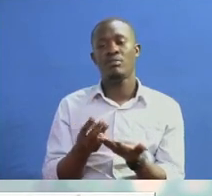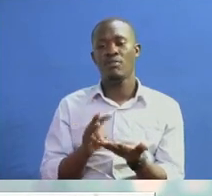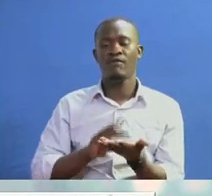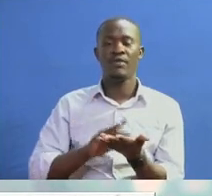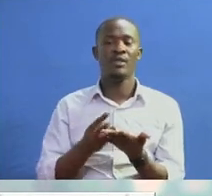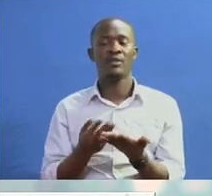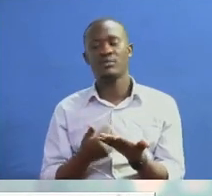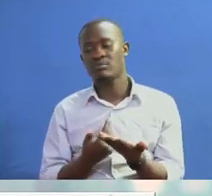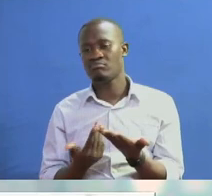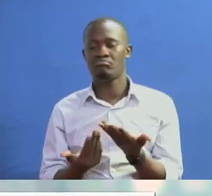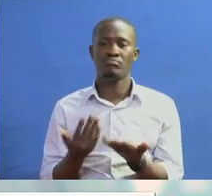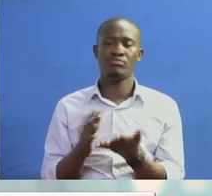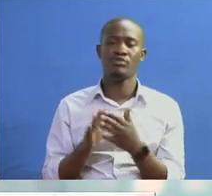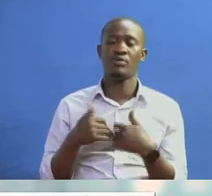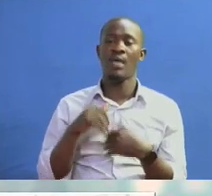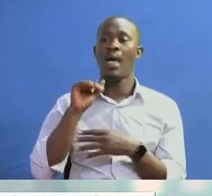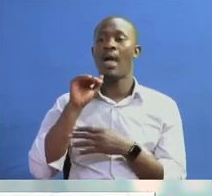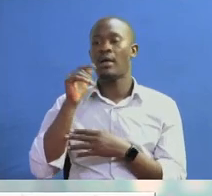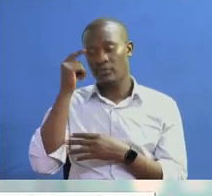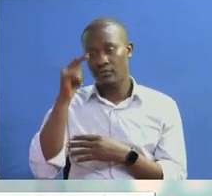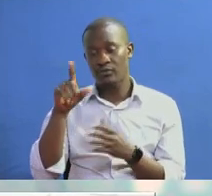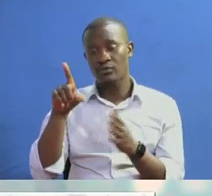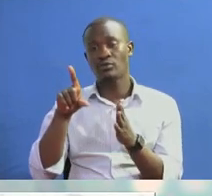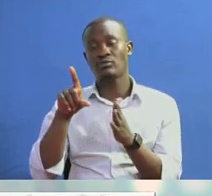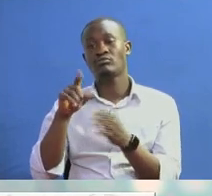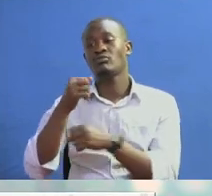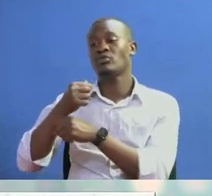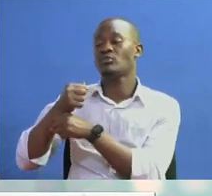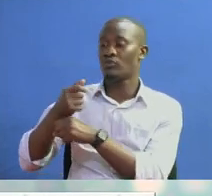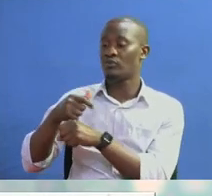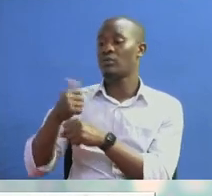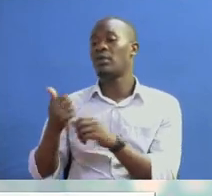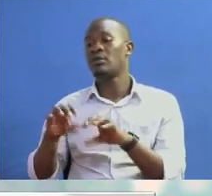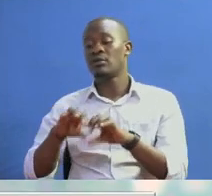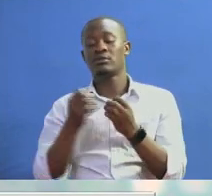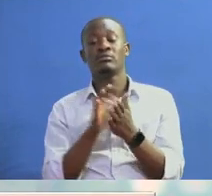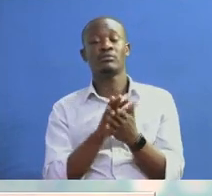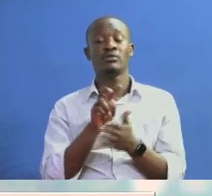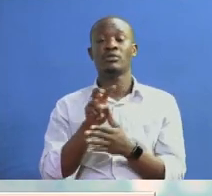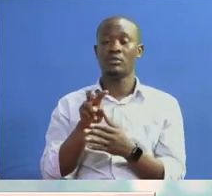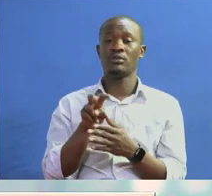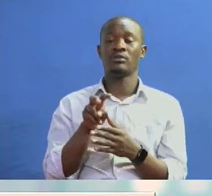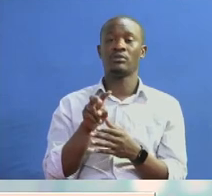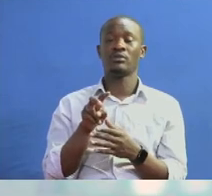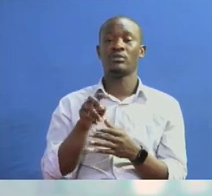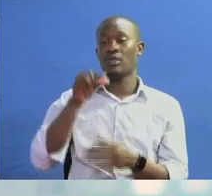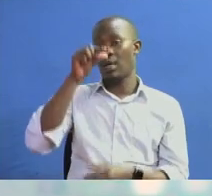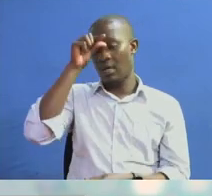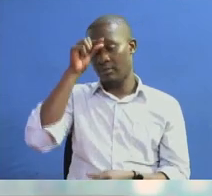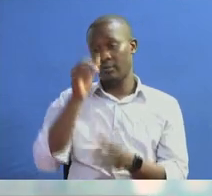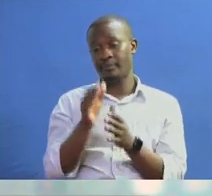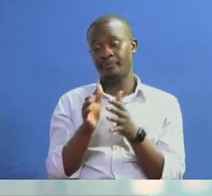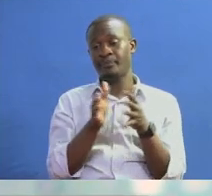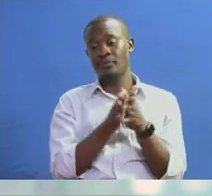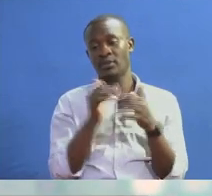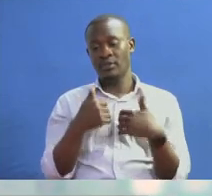point, that if we will ask for grants from international organization, they will see like, yeah, the government tried, here